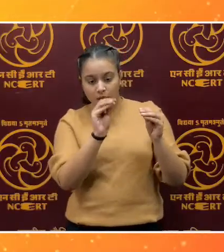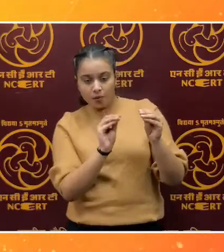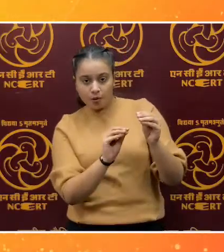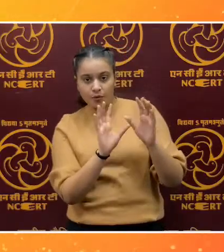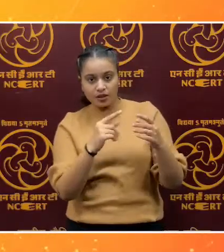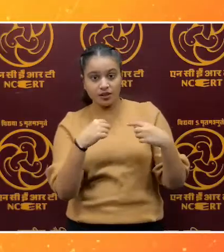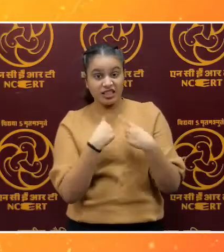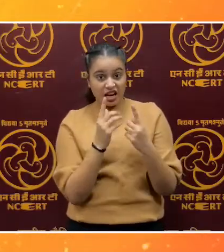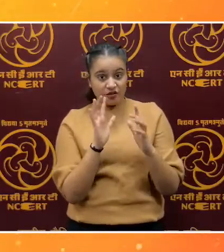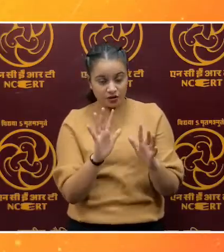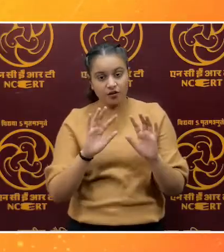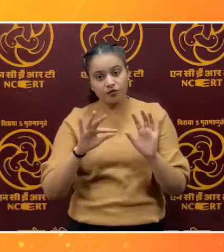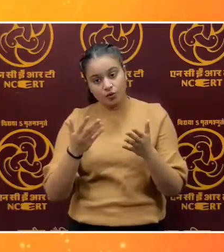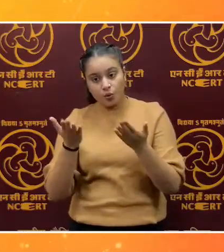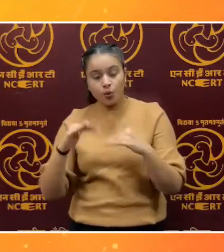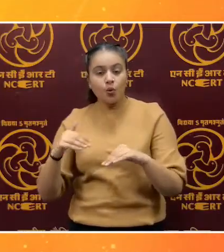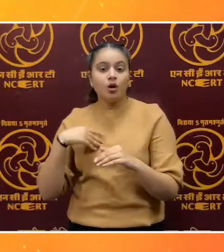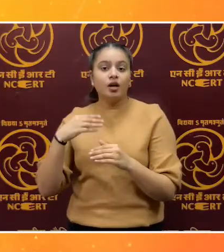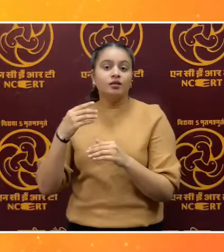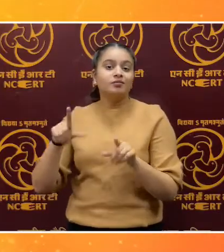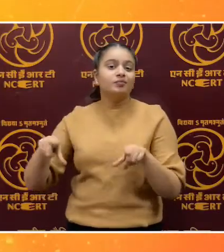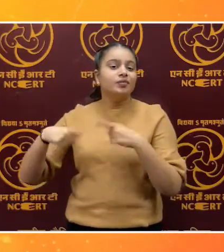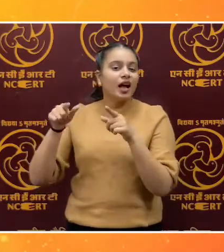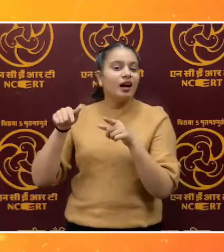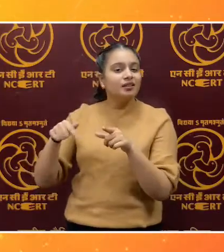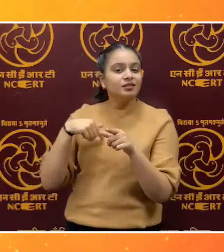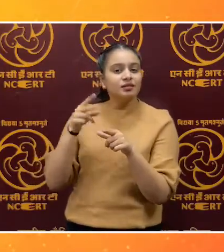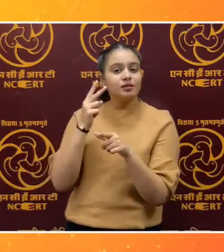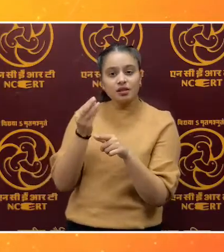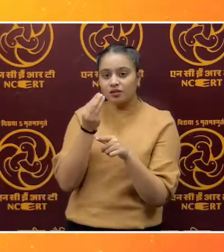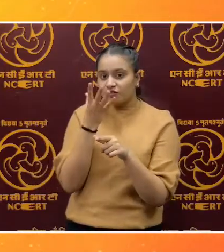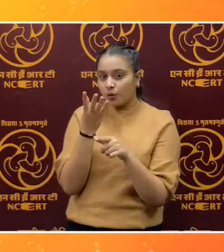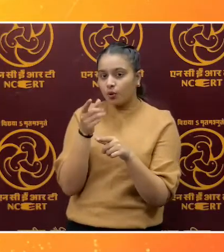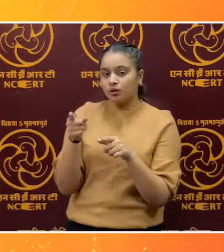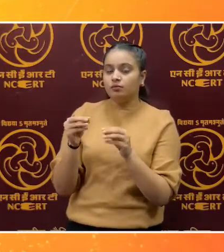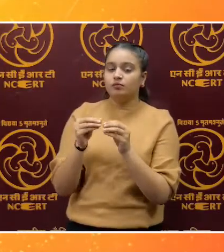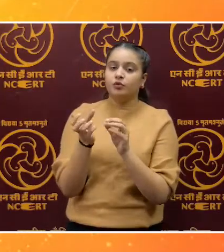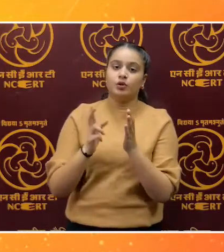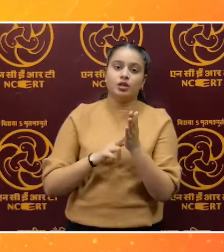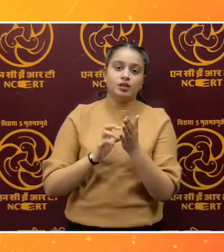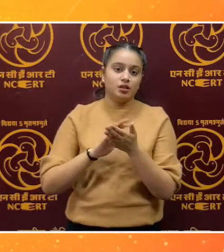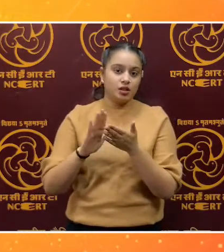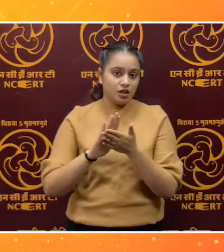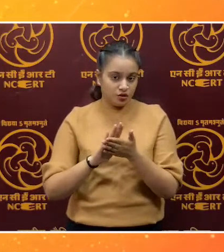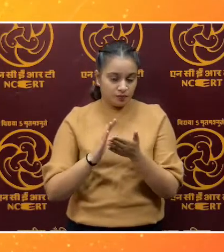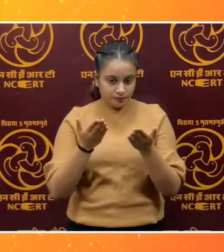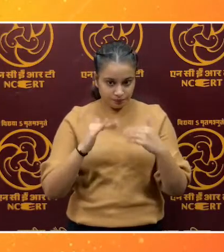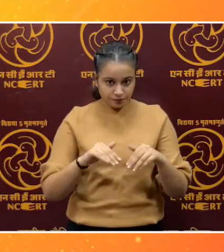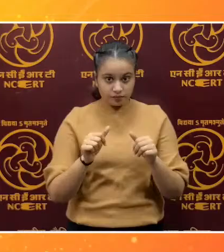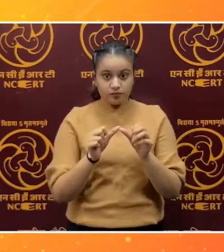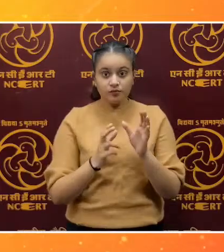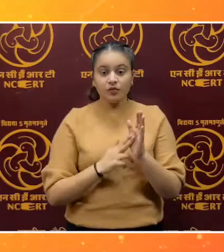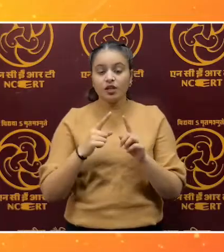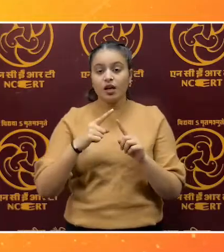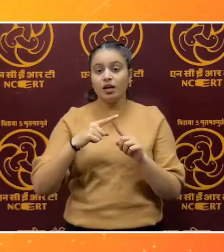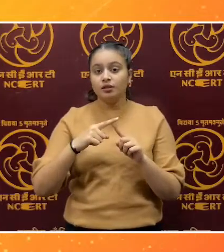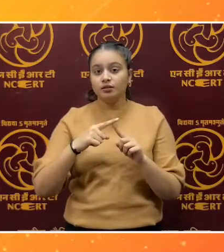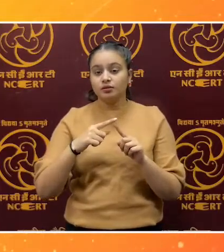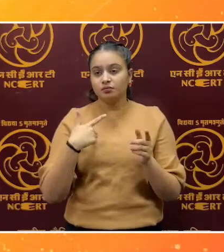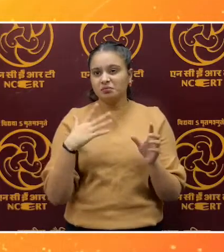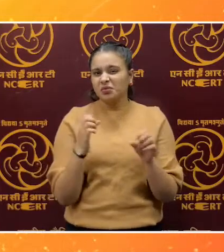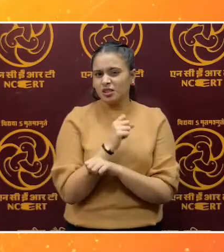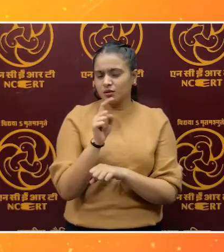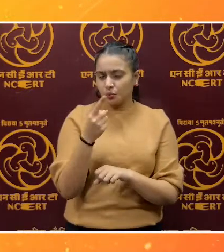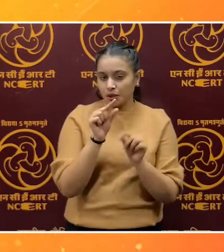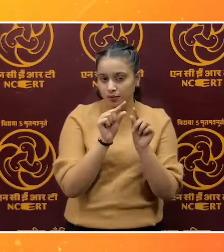of flowers, you can see it on the plants also, like bunch of flowers are there, right? So, and dash of ants. No, sorry, I missed one.